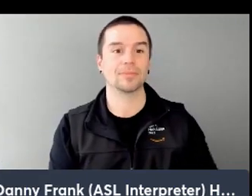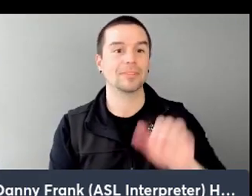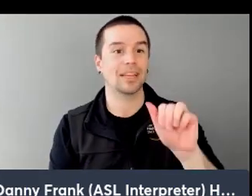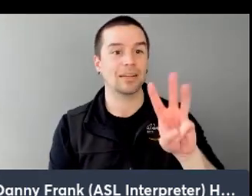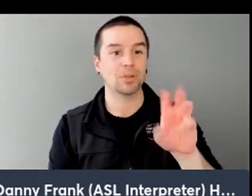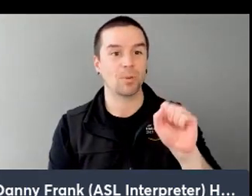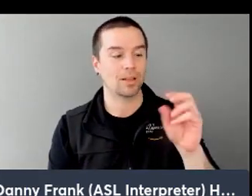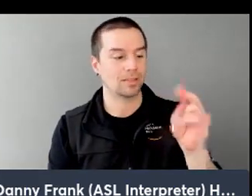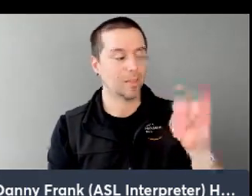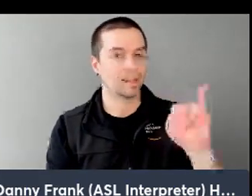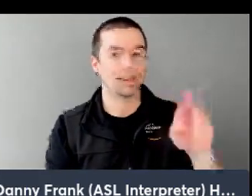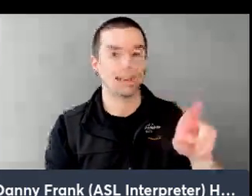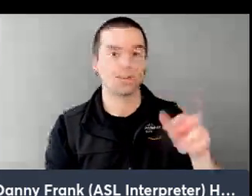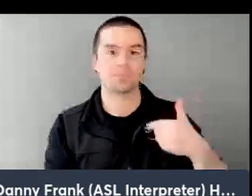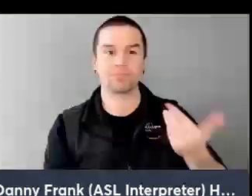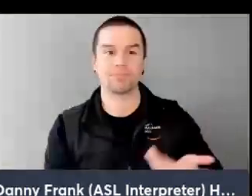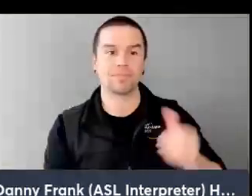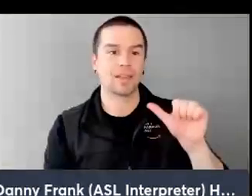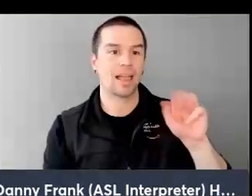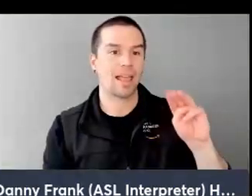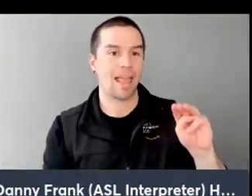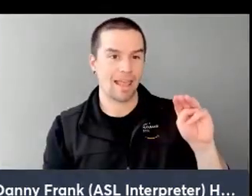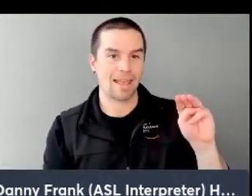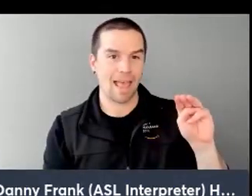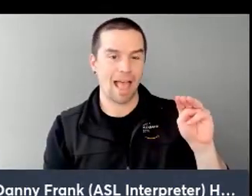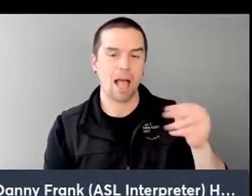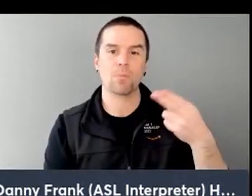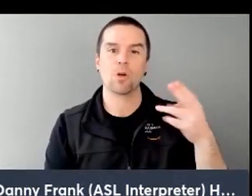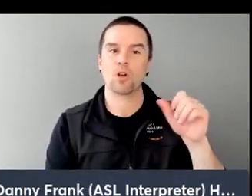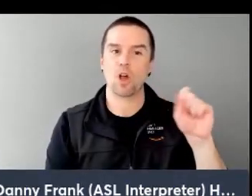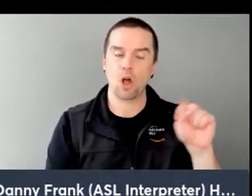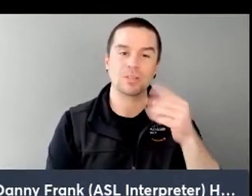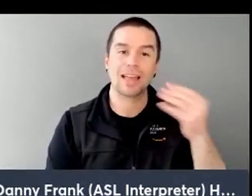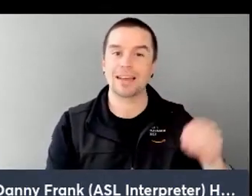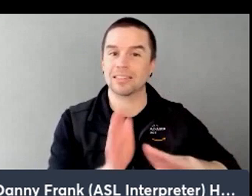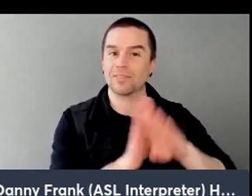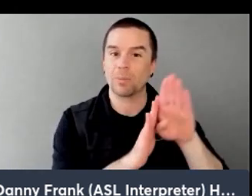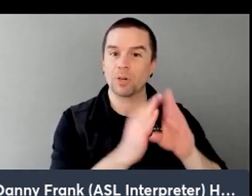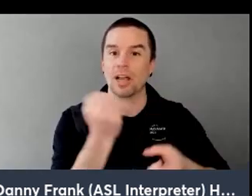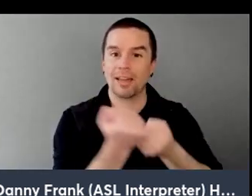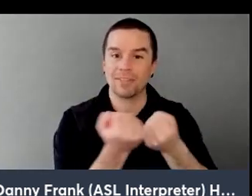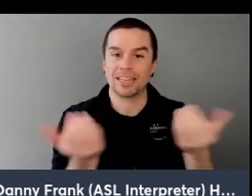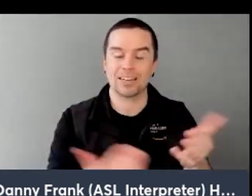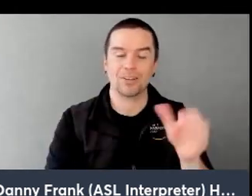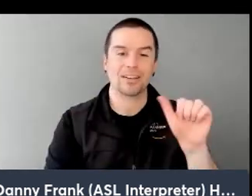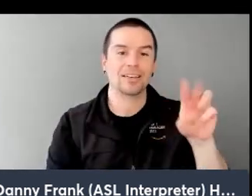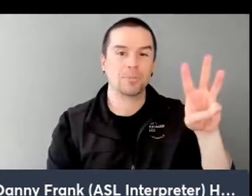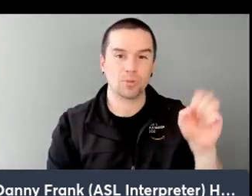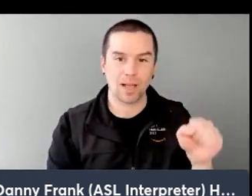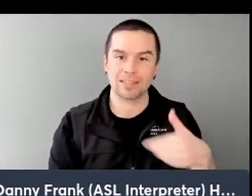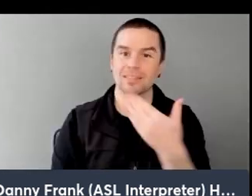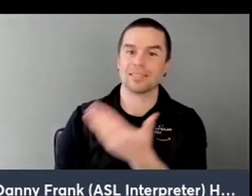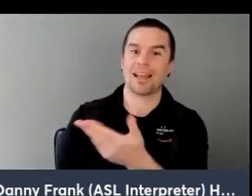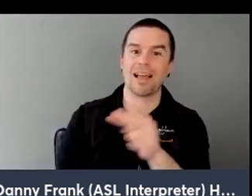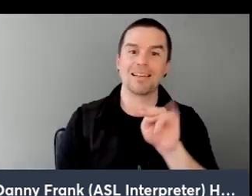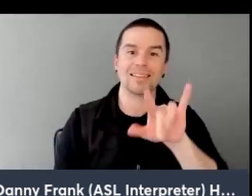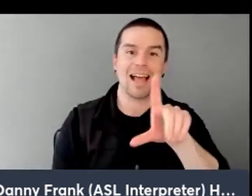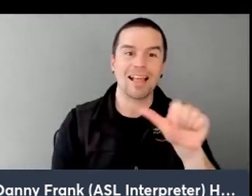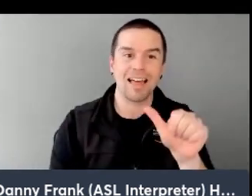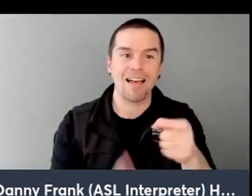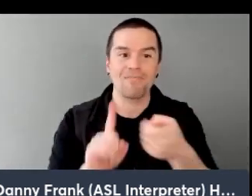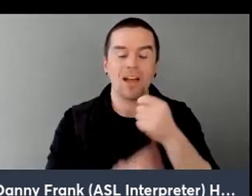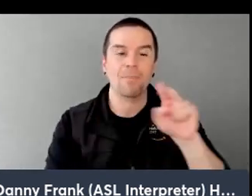on air. I'm A.M. Grabelny, one of your hosts and a developer advocate here at AWS, joined by Nyla from NVIDIA.